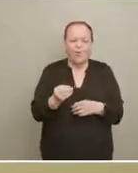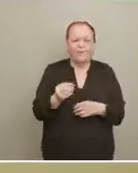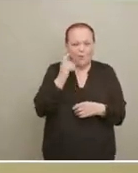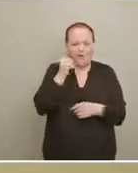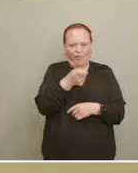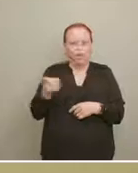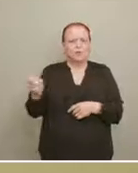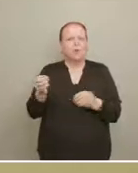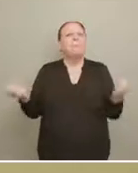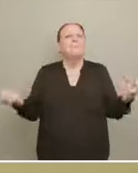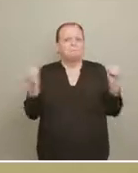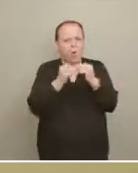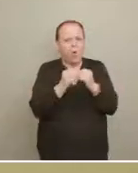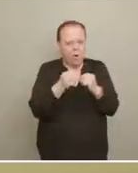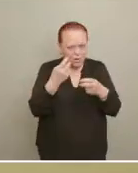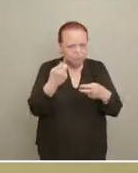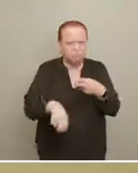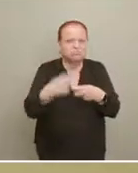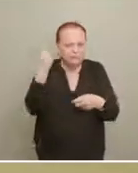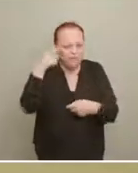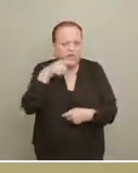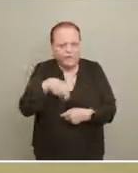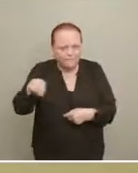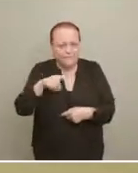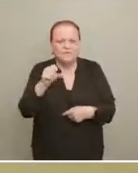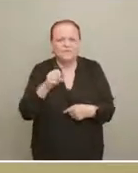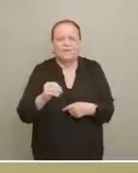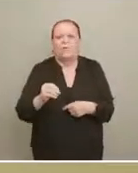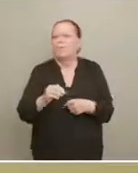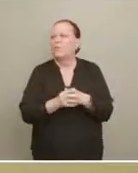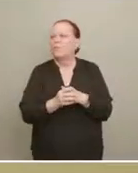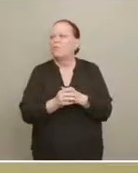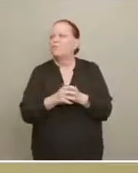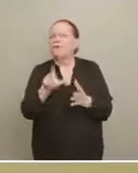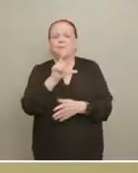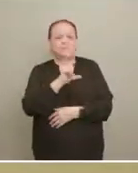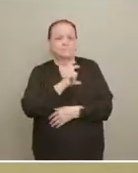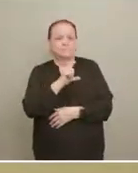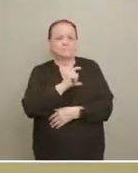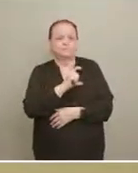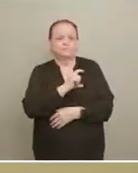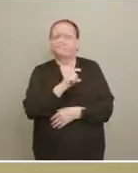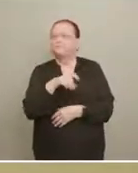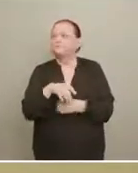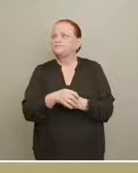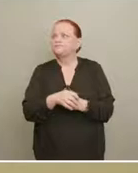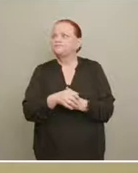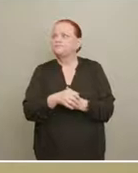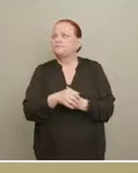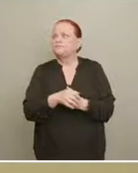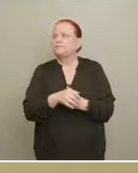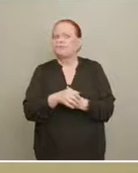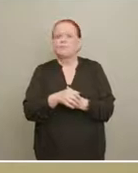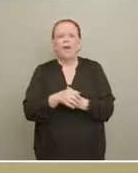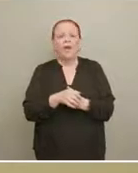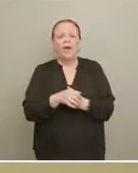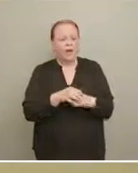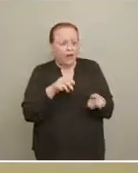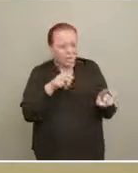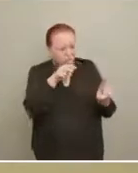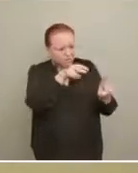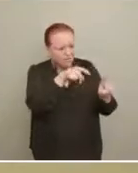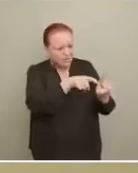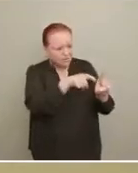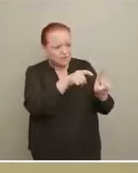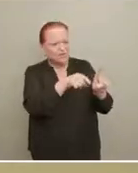that if someone comes in here and law enforcement brings them because they found them under the influence of substances, they